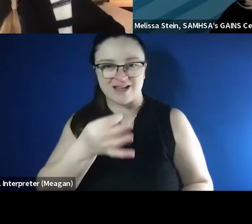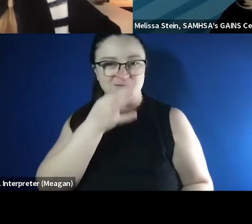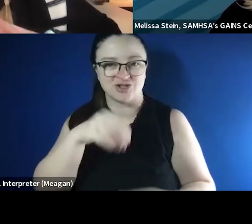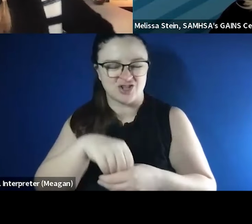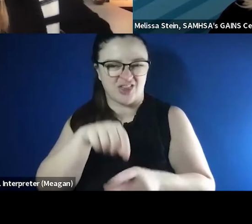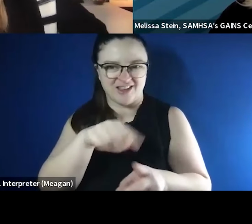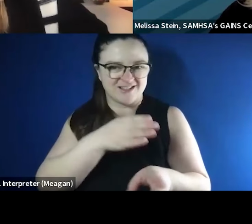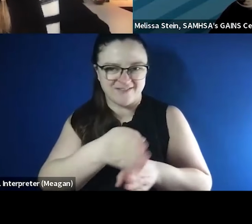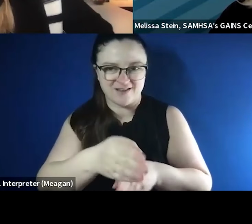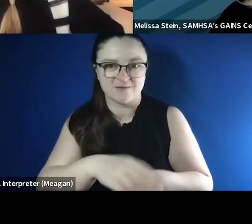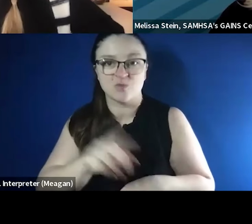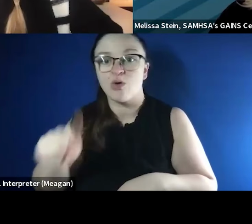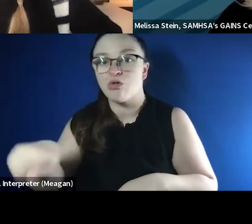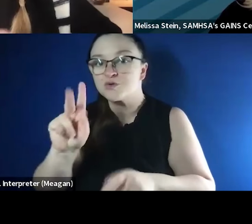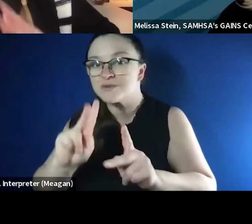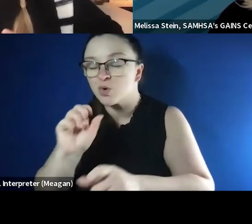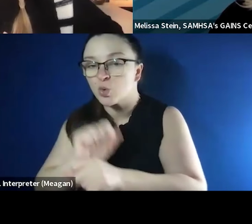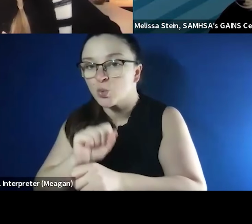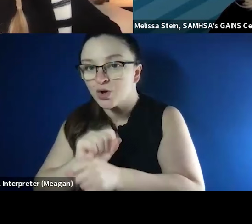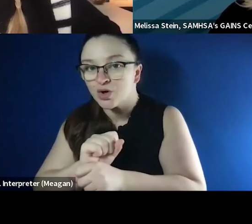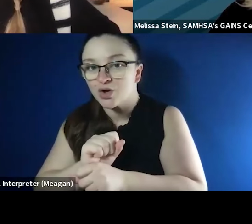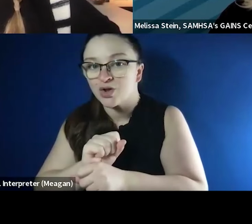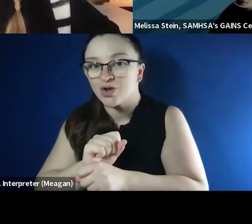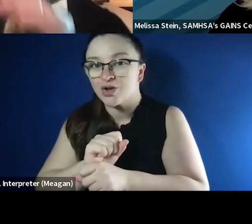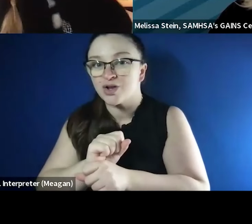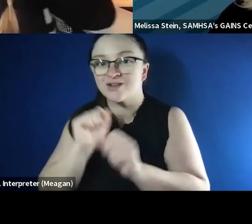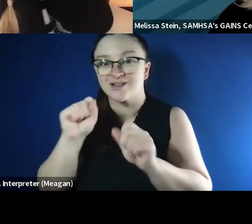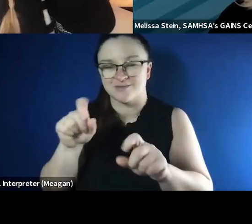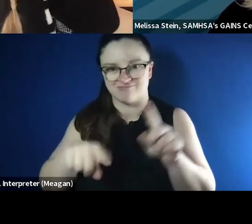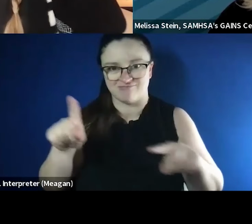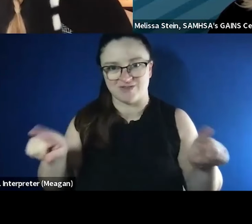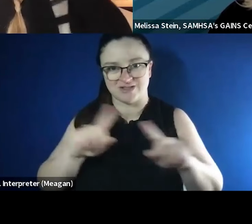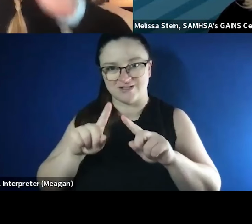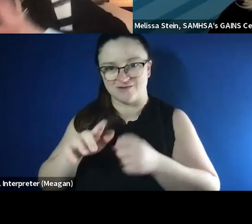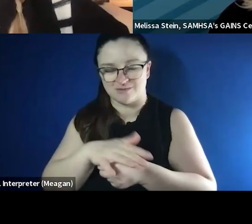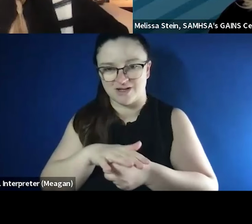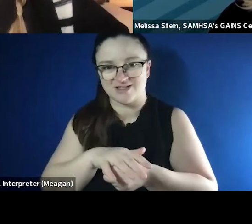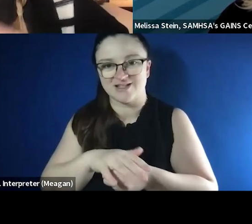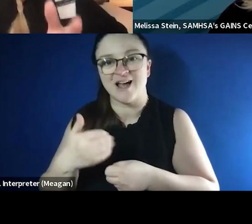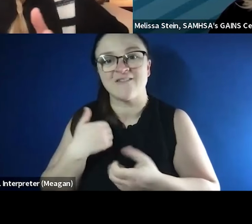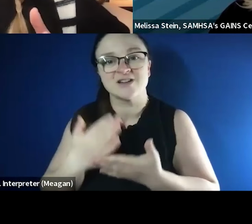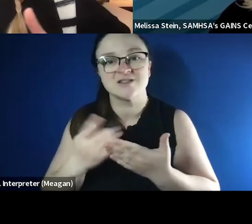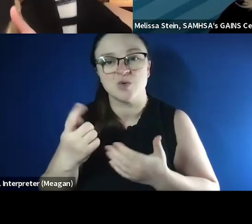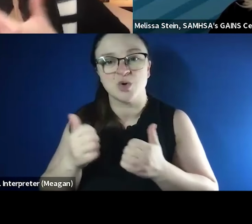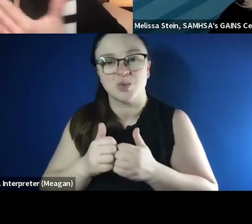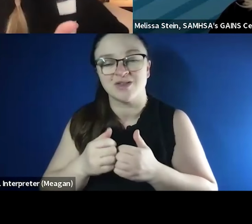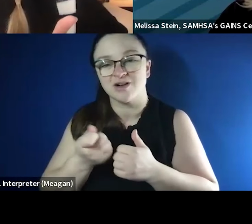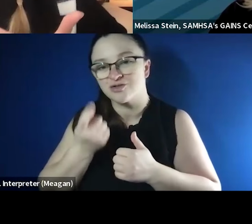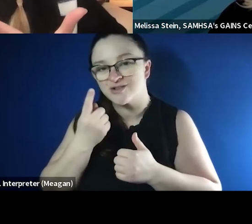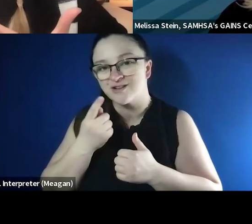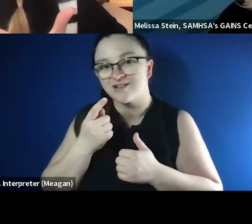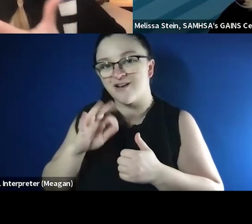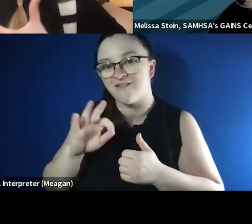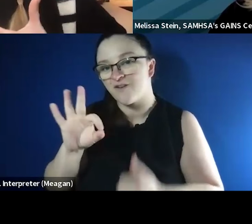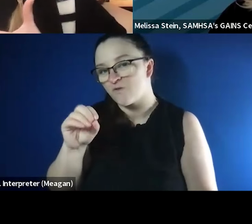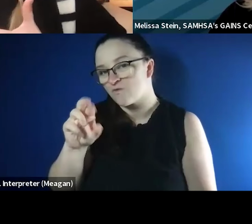Where those folks work, I think it can be a variety of spaces, like even having someone with an understanding of